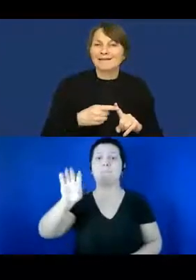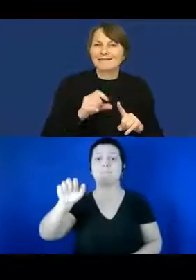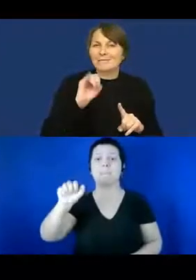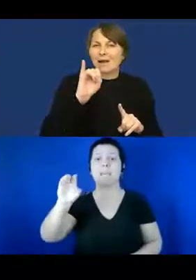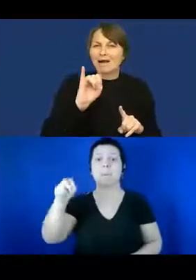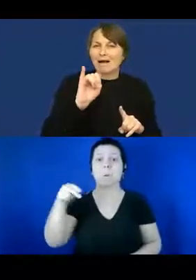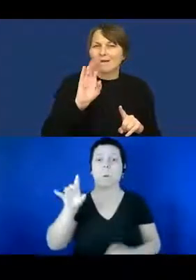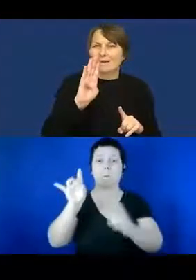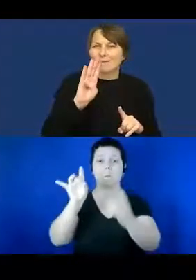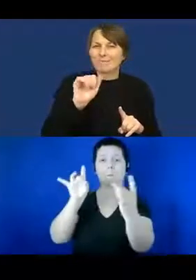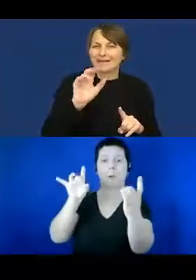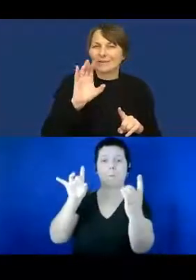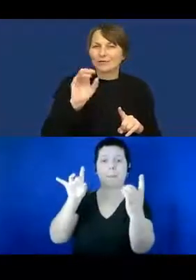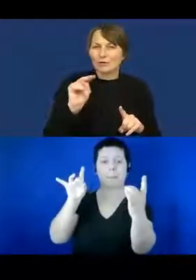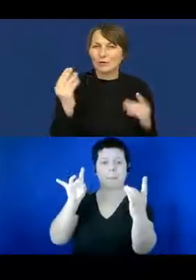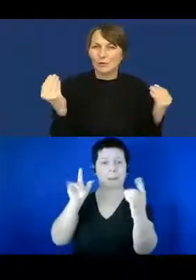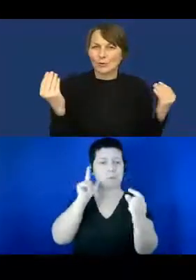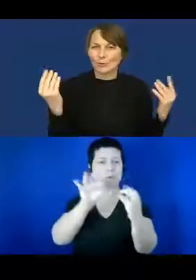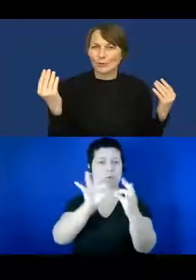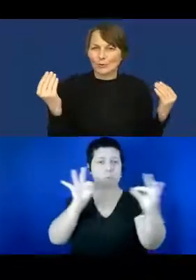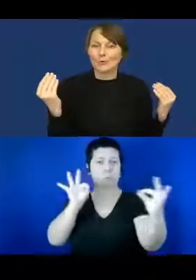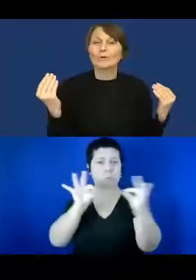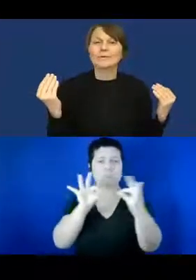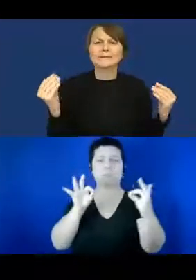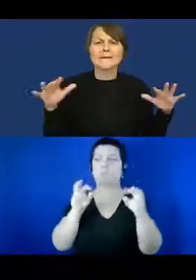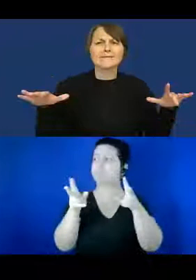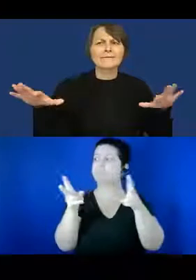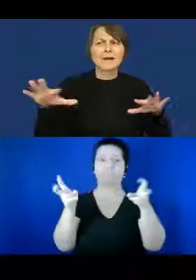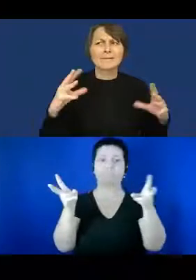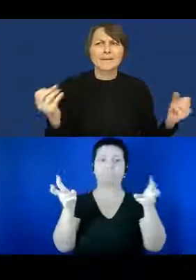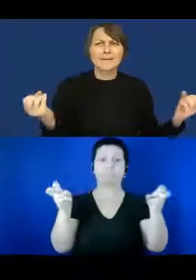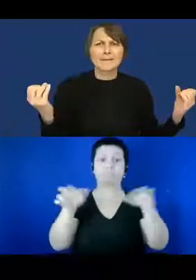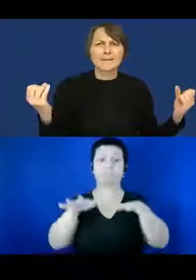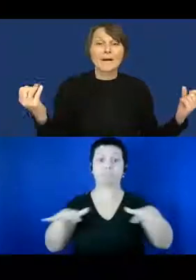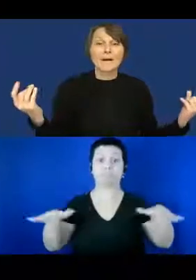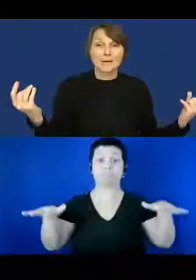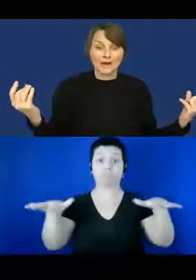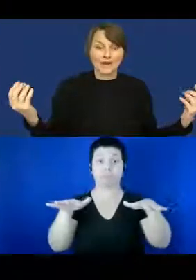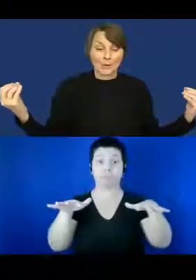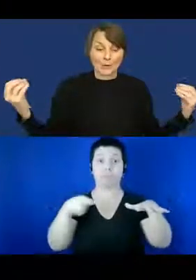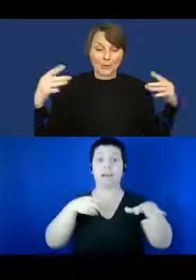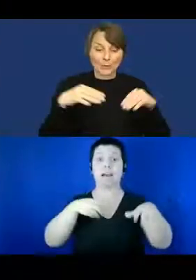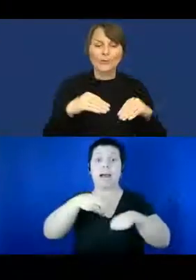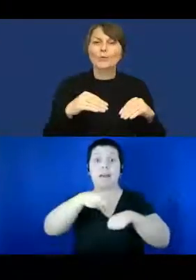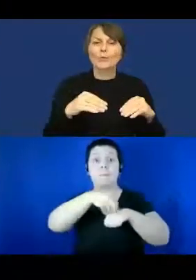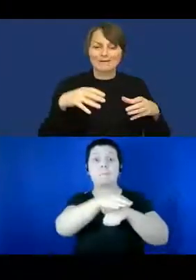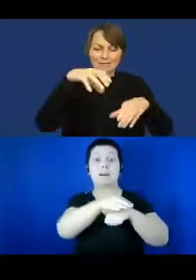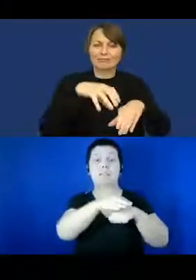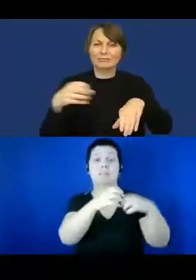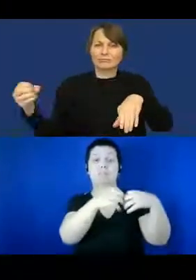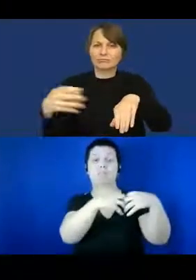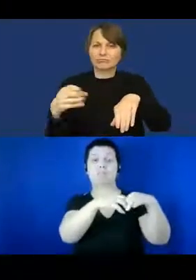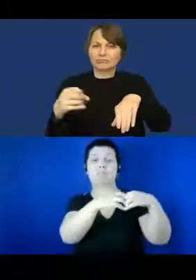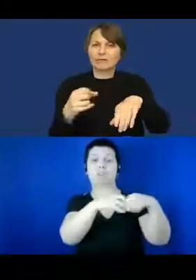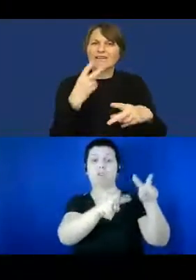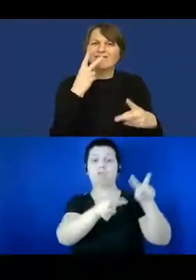will pick up on these as environmental cues, which are then sent to the visual analysis, in the case of camera data, or sent